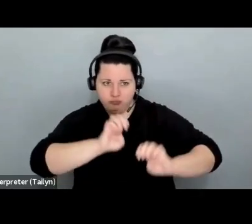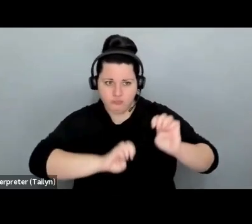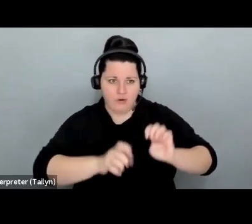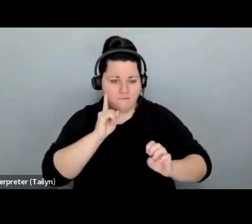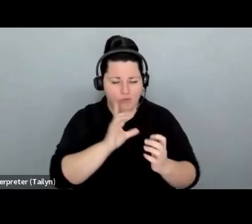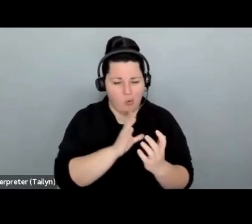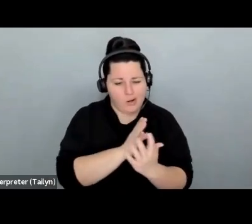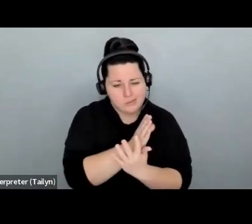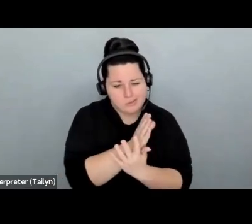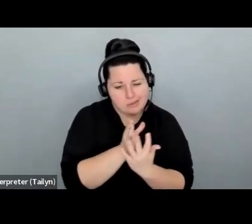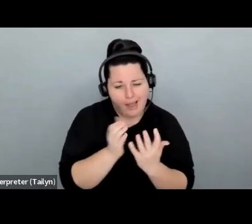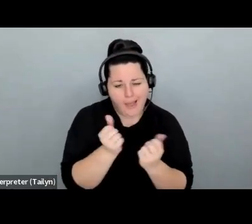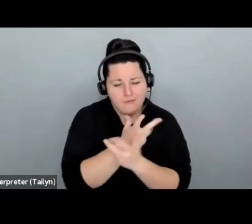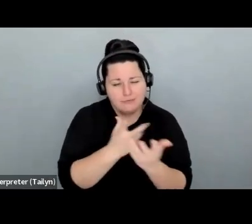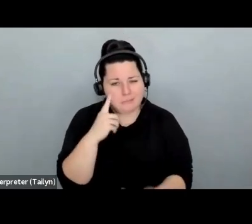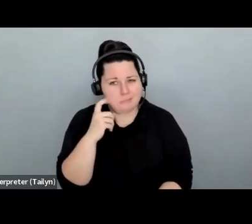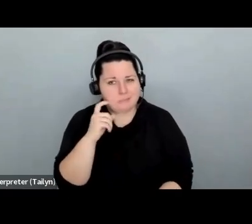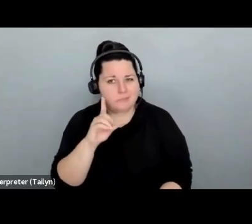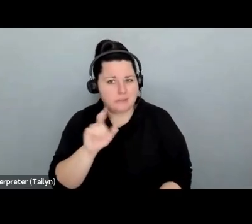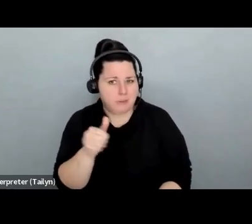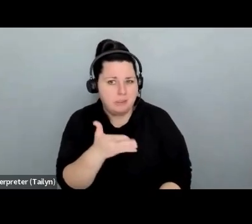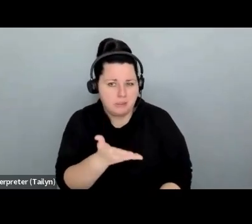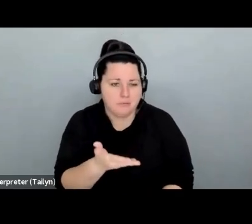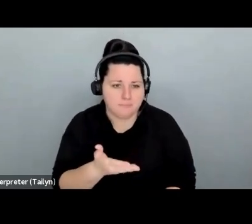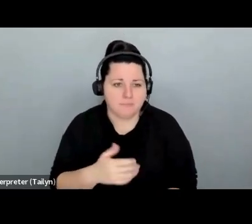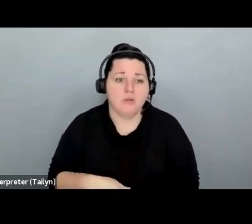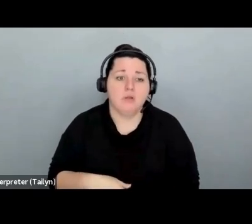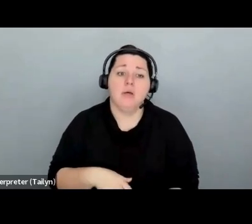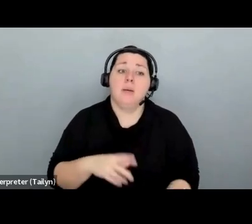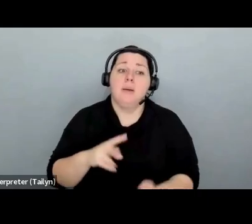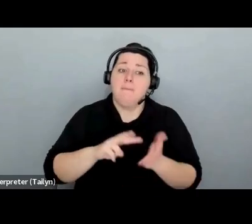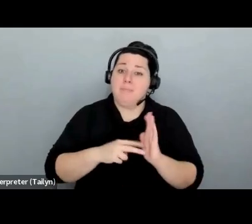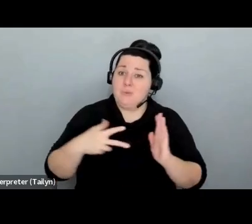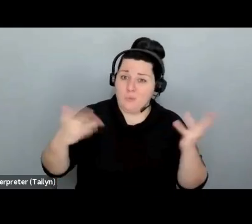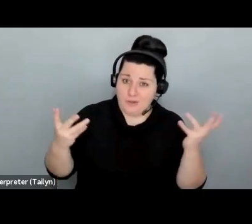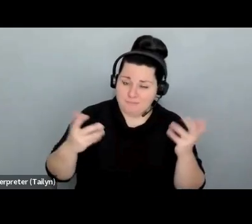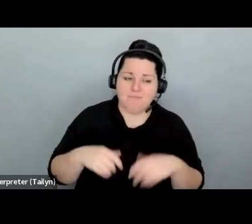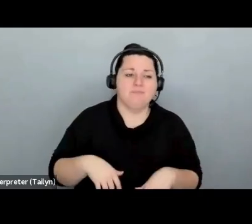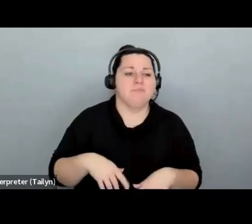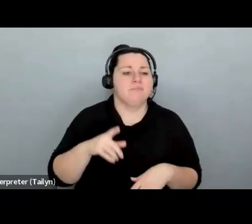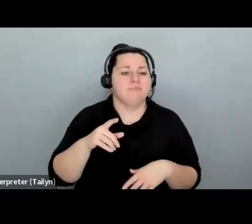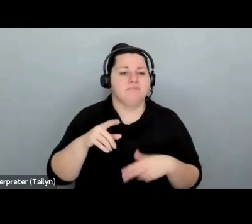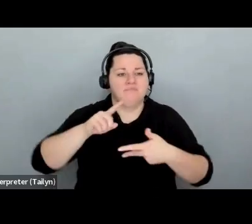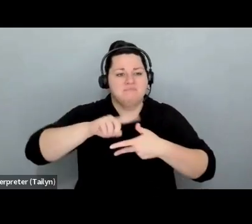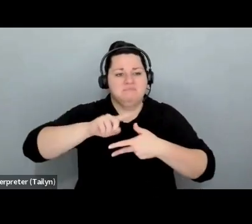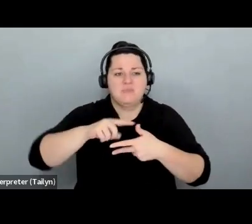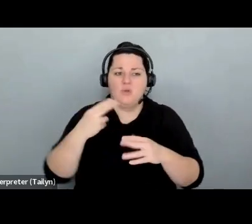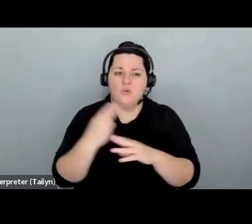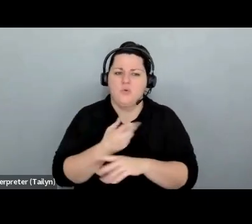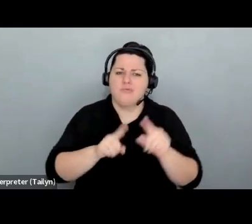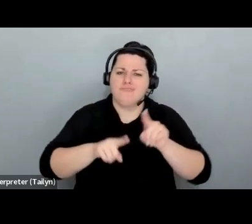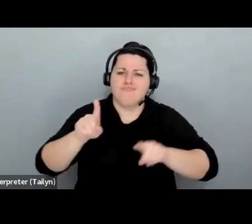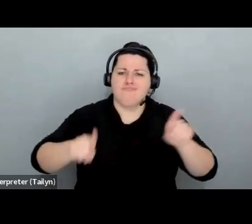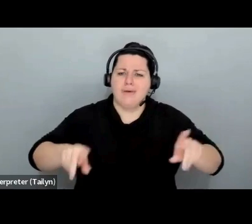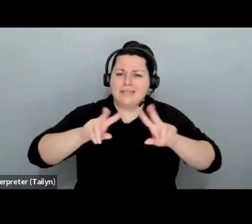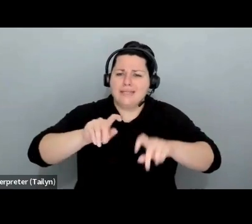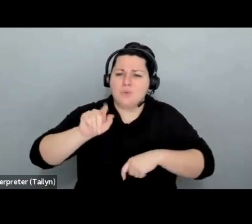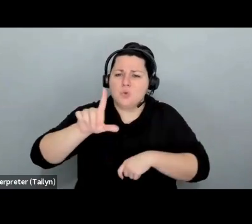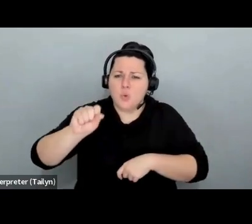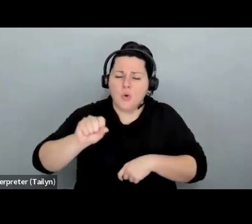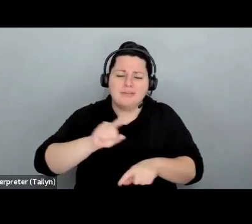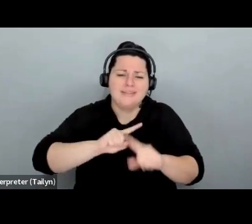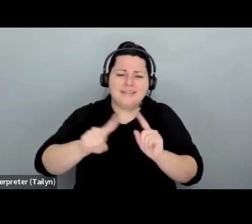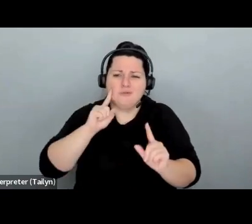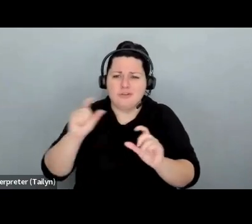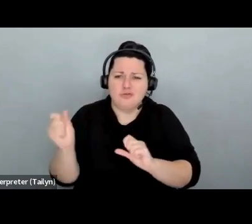areas of suspected disability. This means using a variety of assessment tools and strategies to